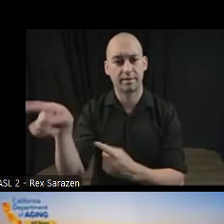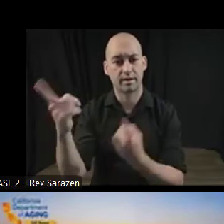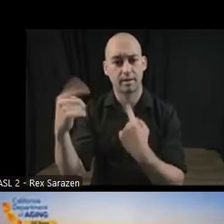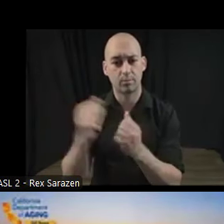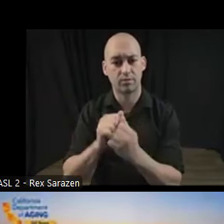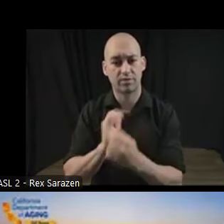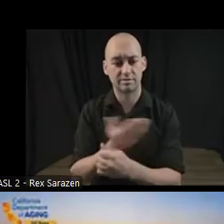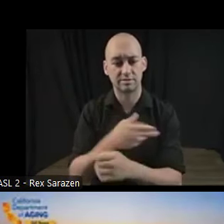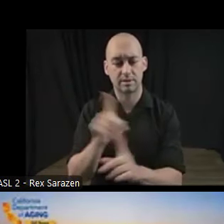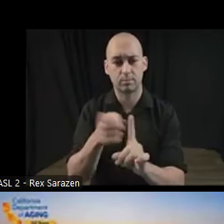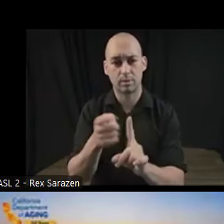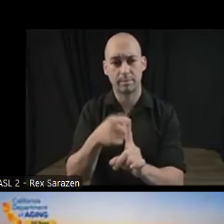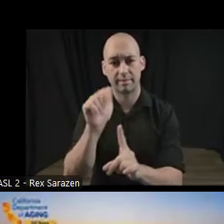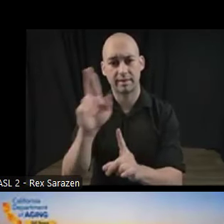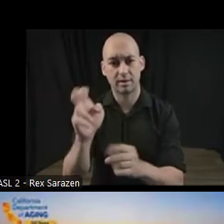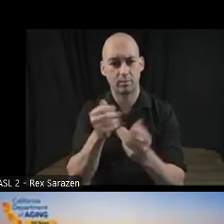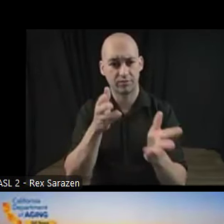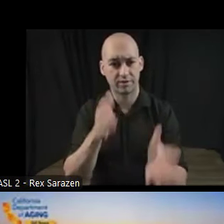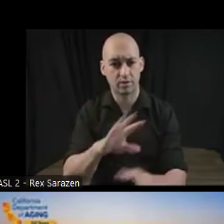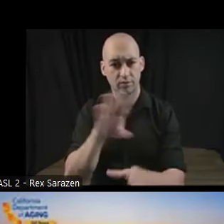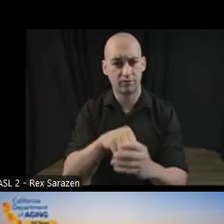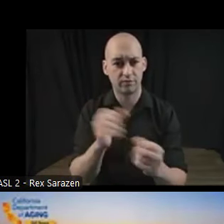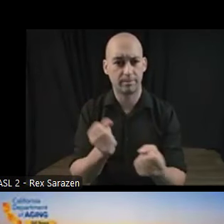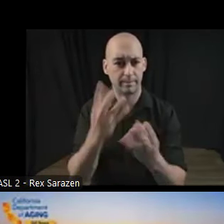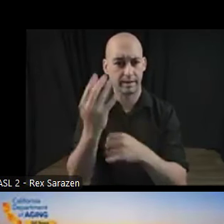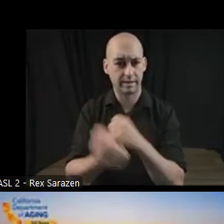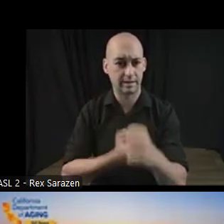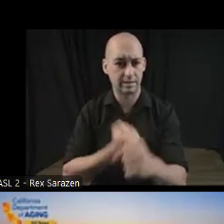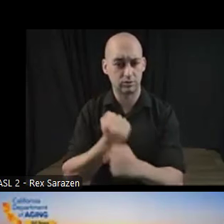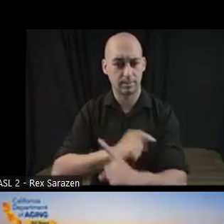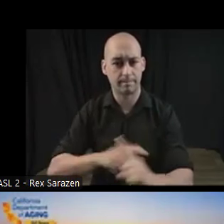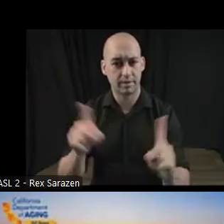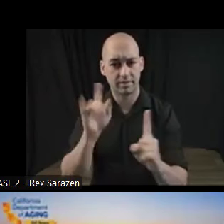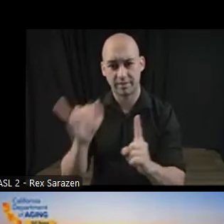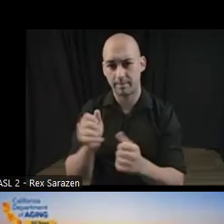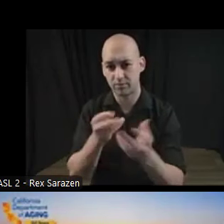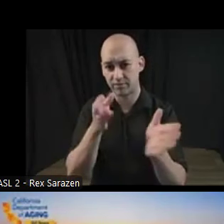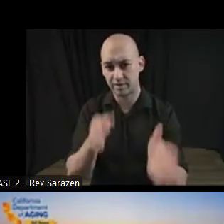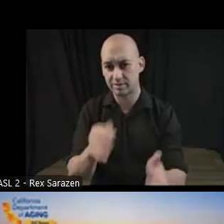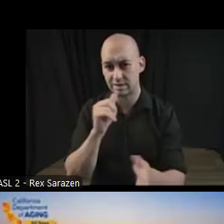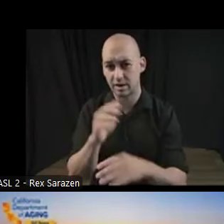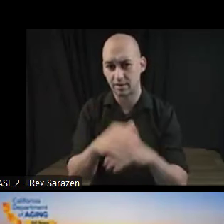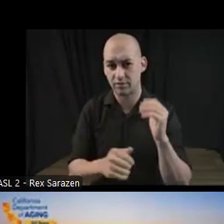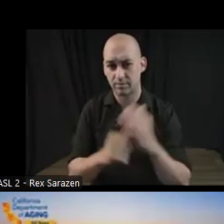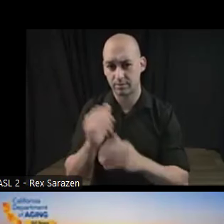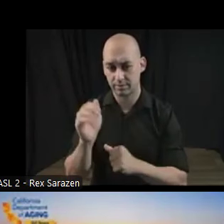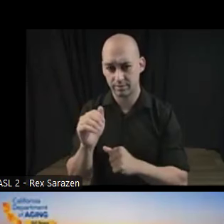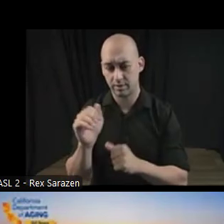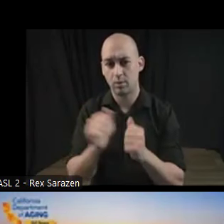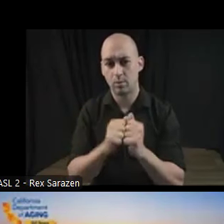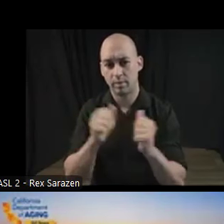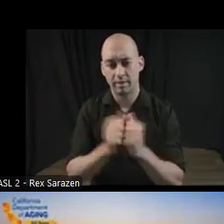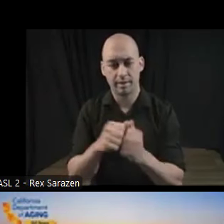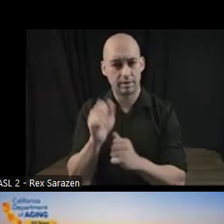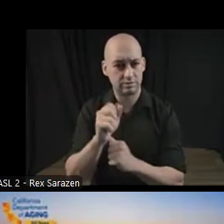that's perhaps been involved for many years in their care, but that provider is just not comfortable with